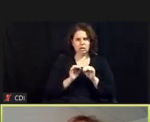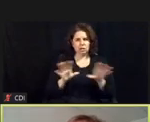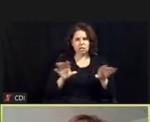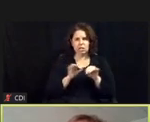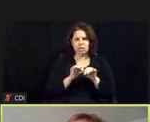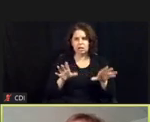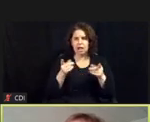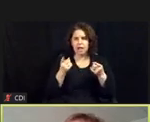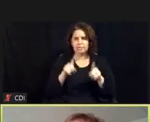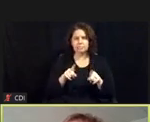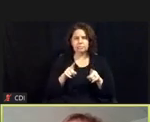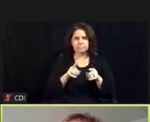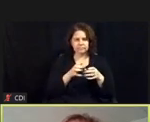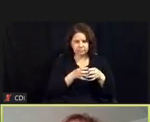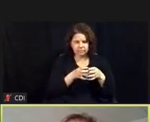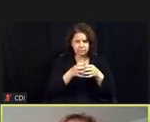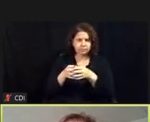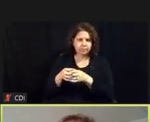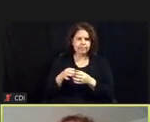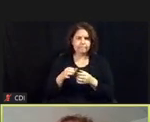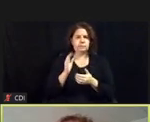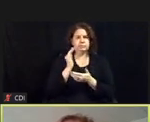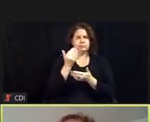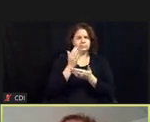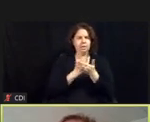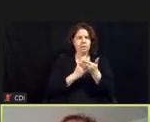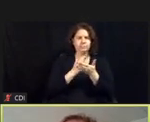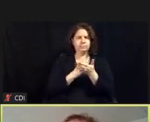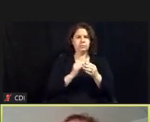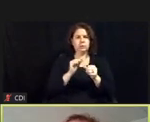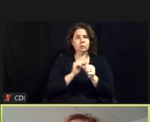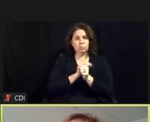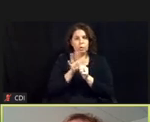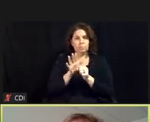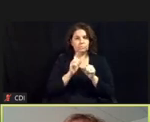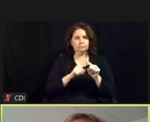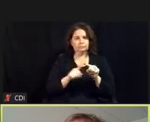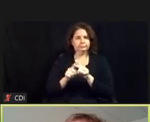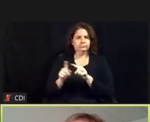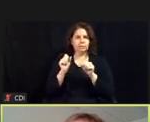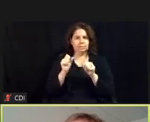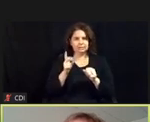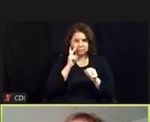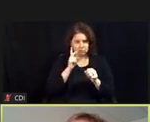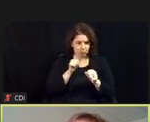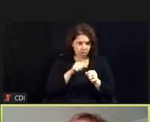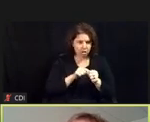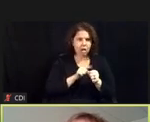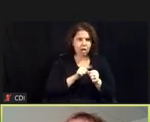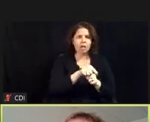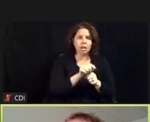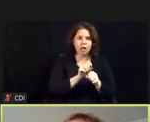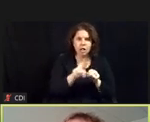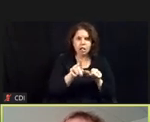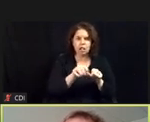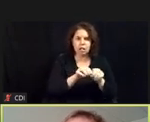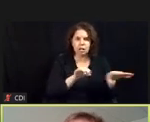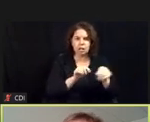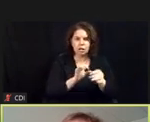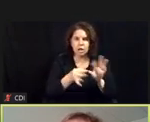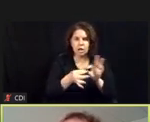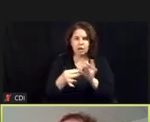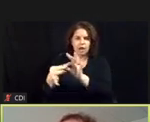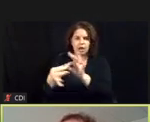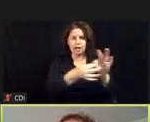COVID-19 where they occur that you might be able to see where someone might have infected someone else, because it's the exact same genome. It's a